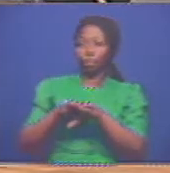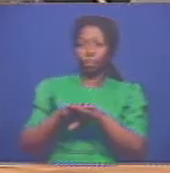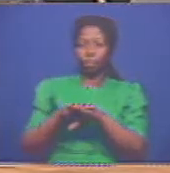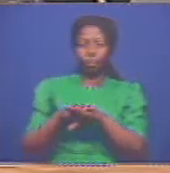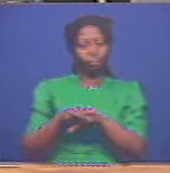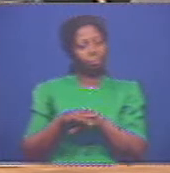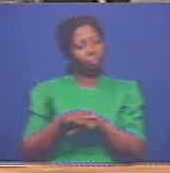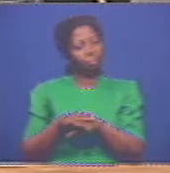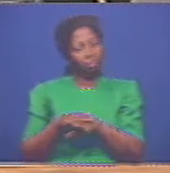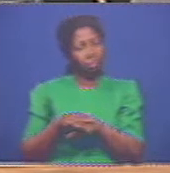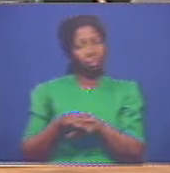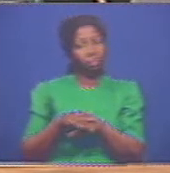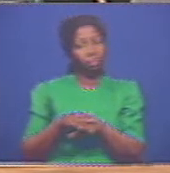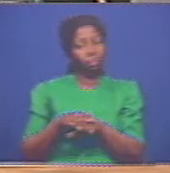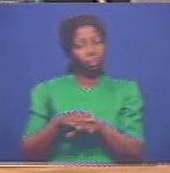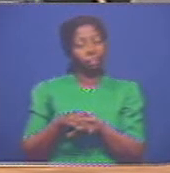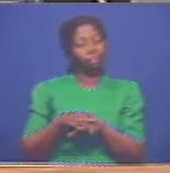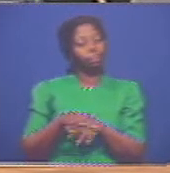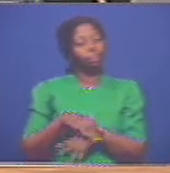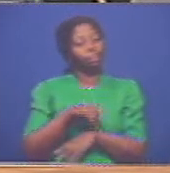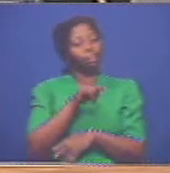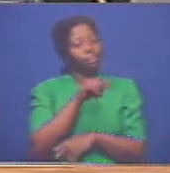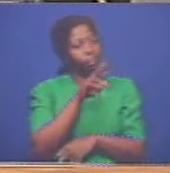So, I mean, this Reuben.